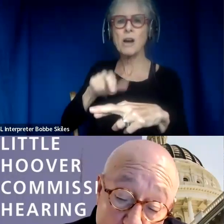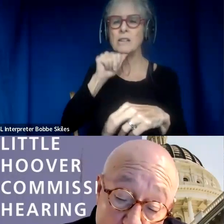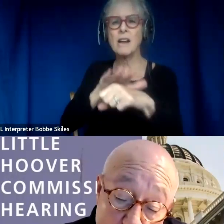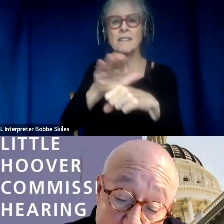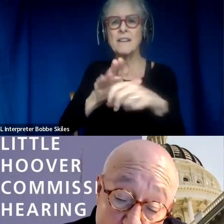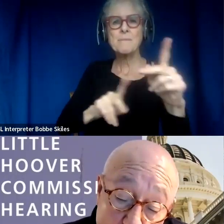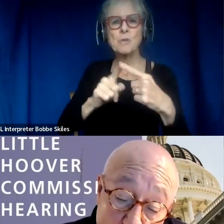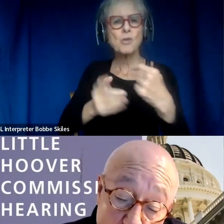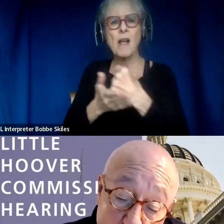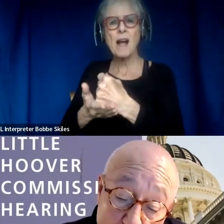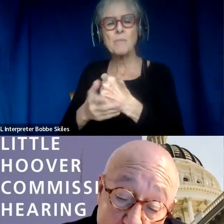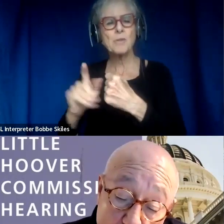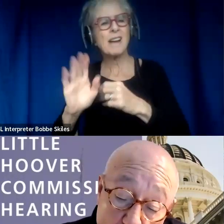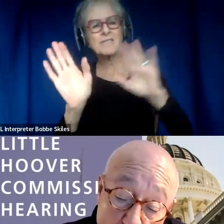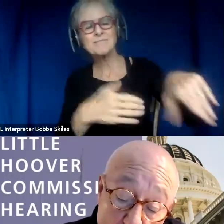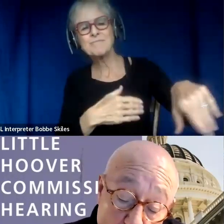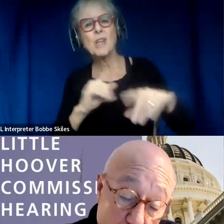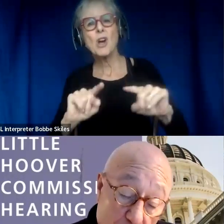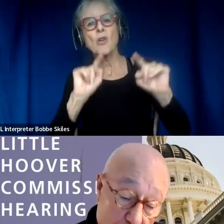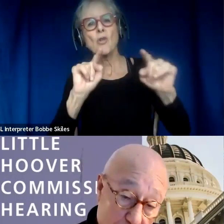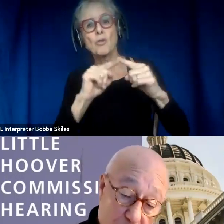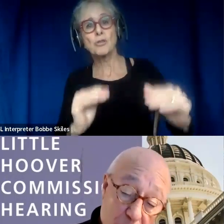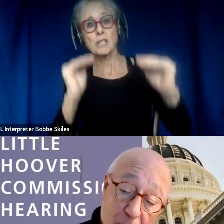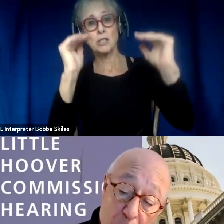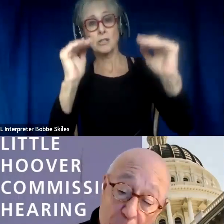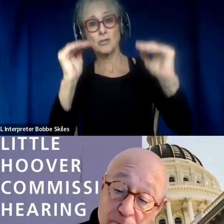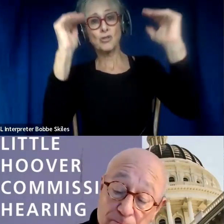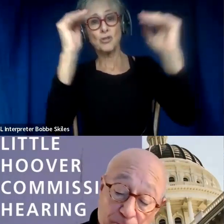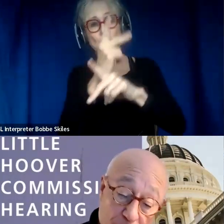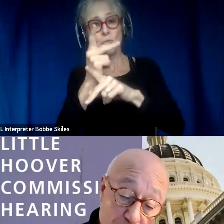go to the supervisor. And yet the supervisors don't respond.